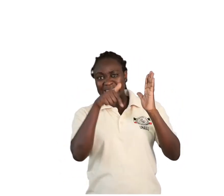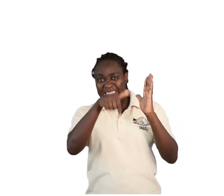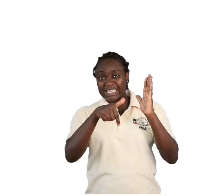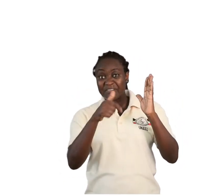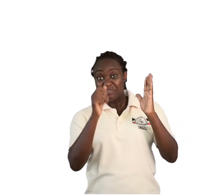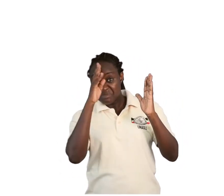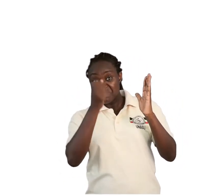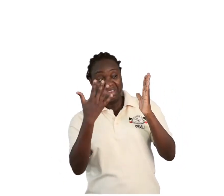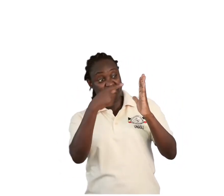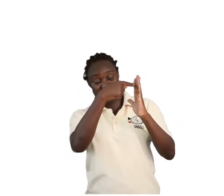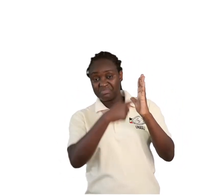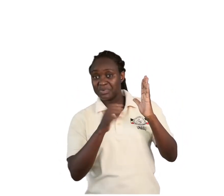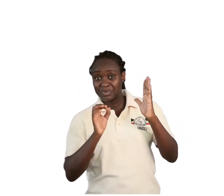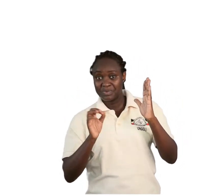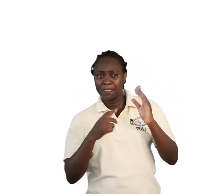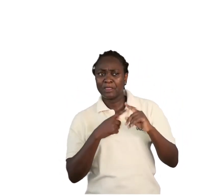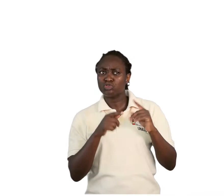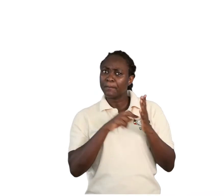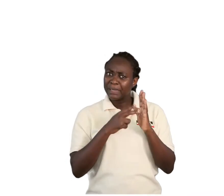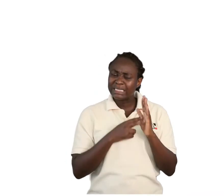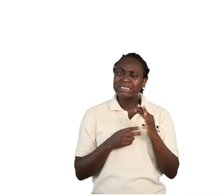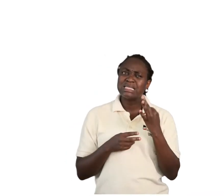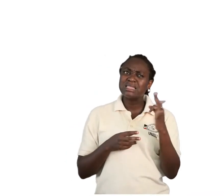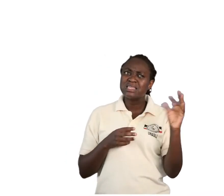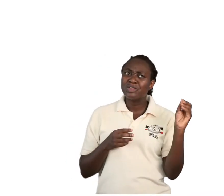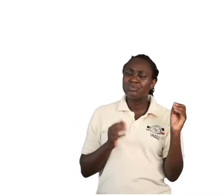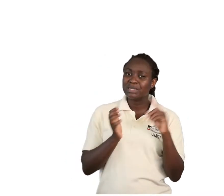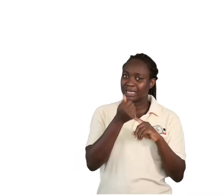But this is 300. So it means we can